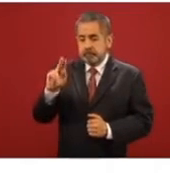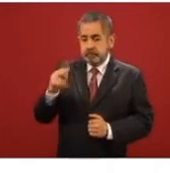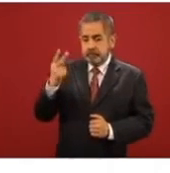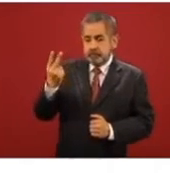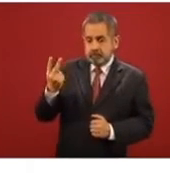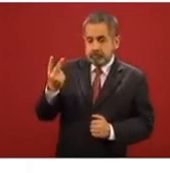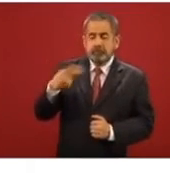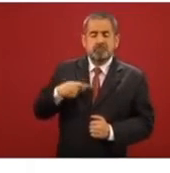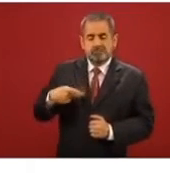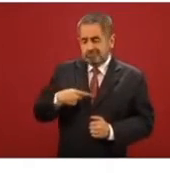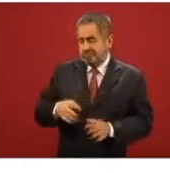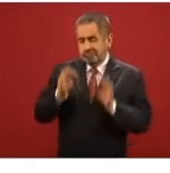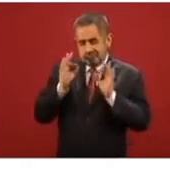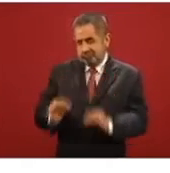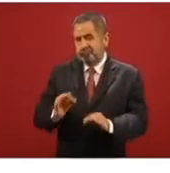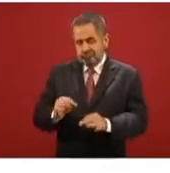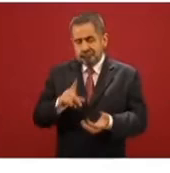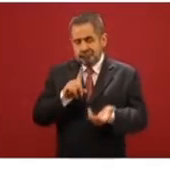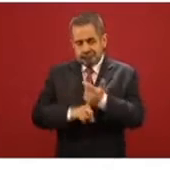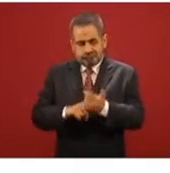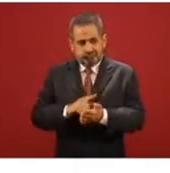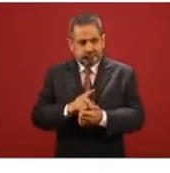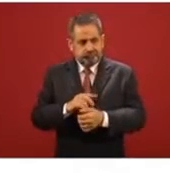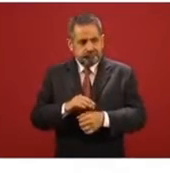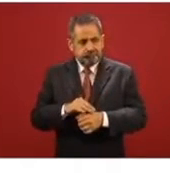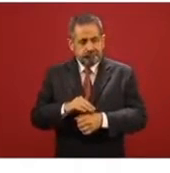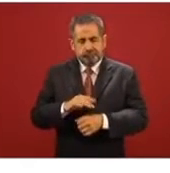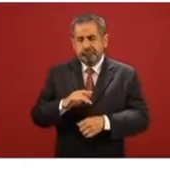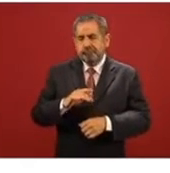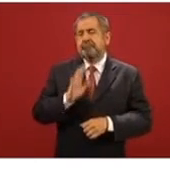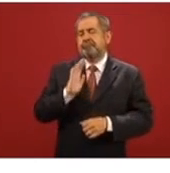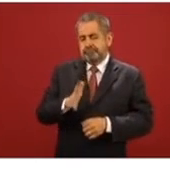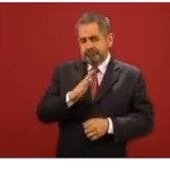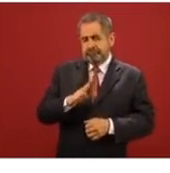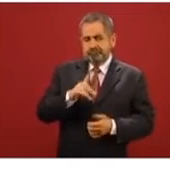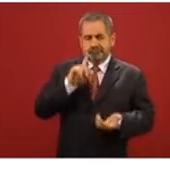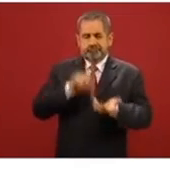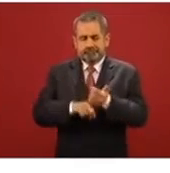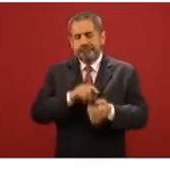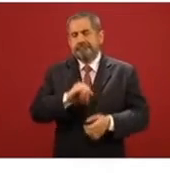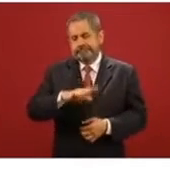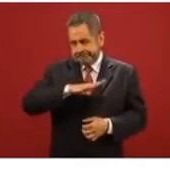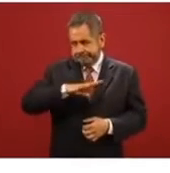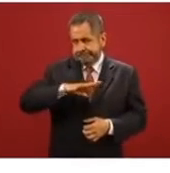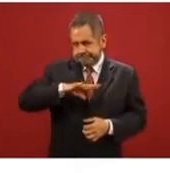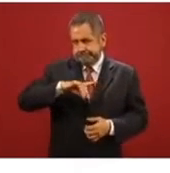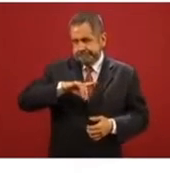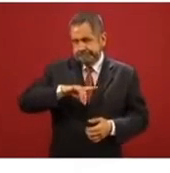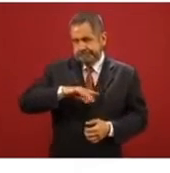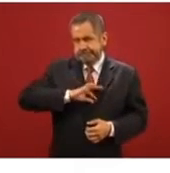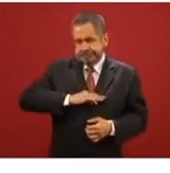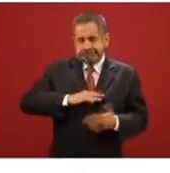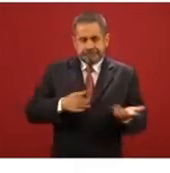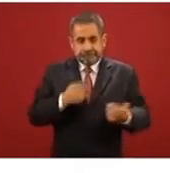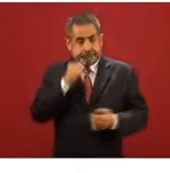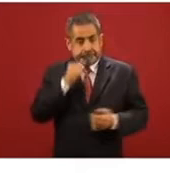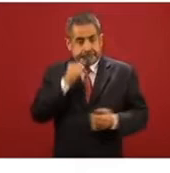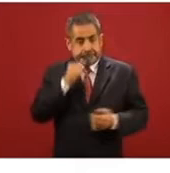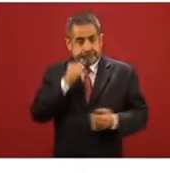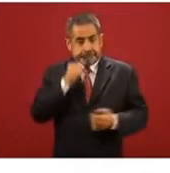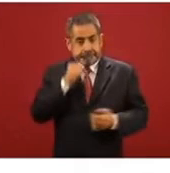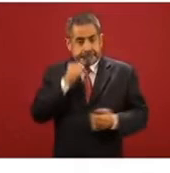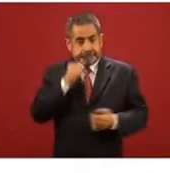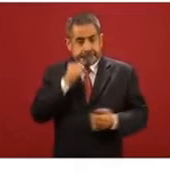confirmados derivan de haber sido reportados inicialmente. Este es el corte de ayer, por cierto, ya lo habían